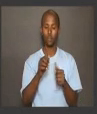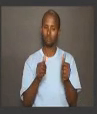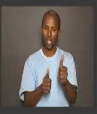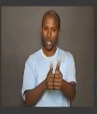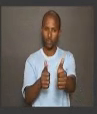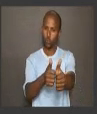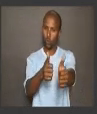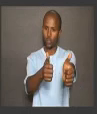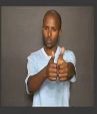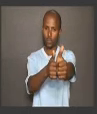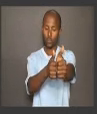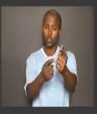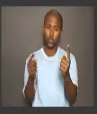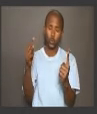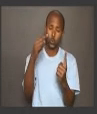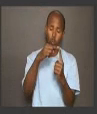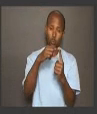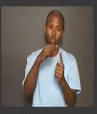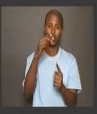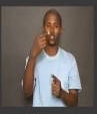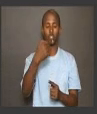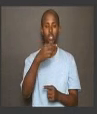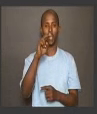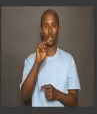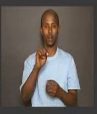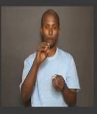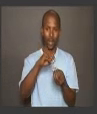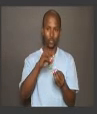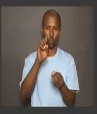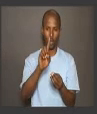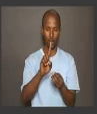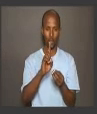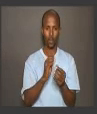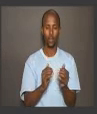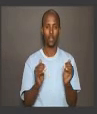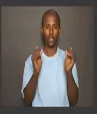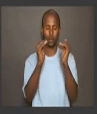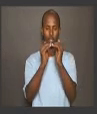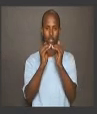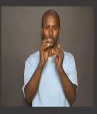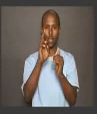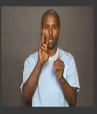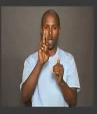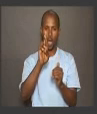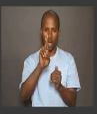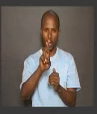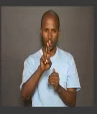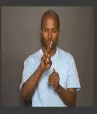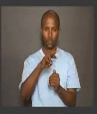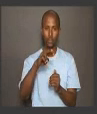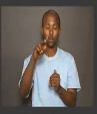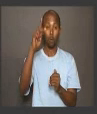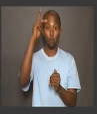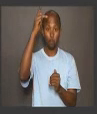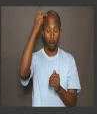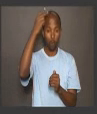on to Gn plus 1 equals R to the